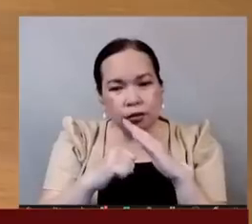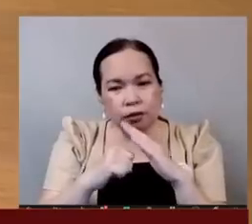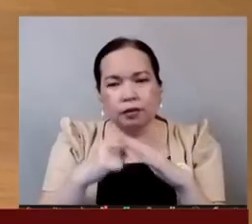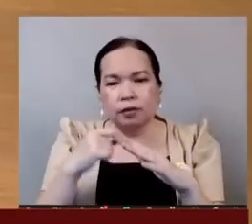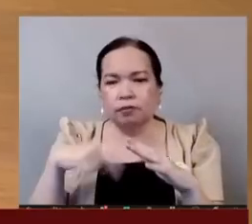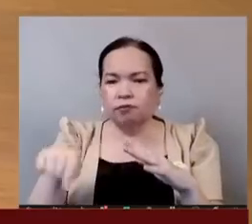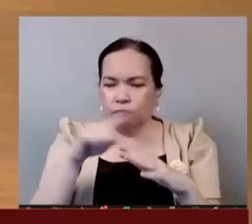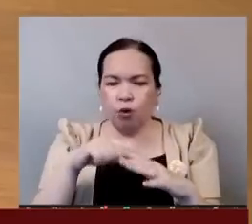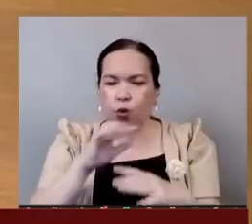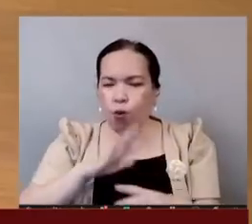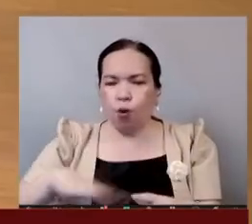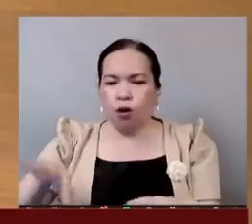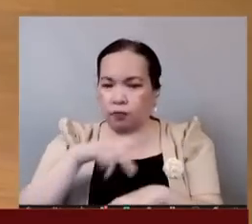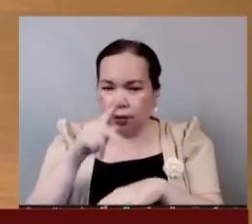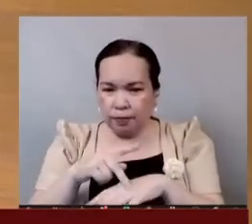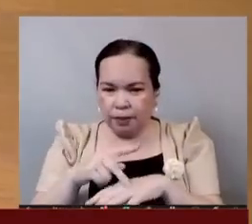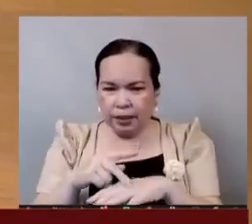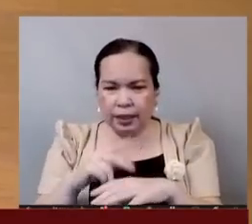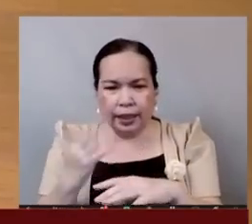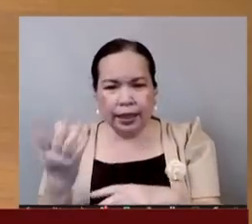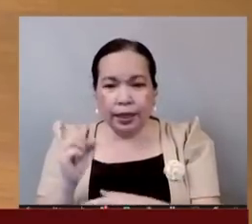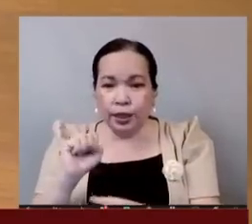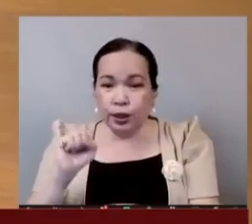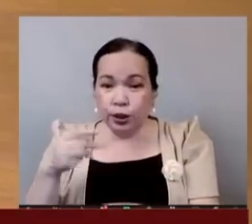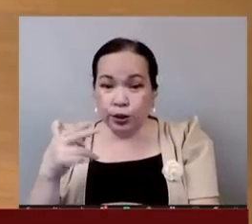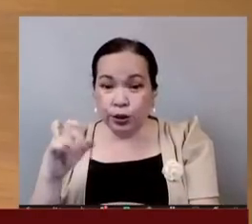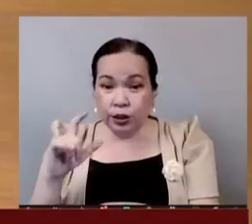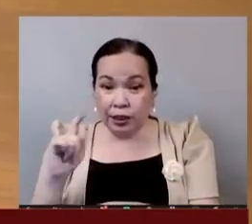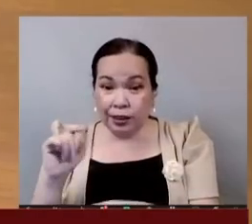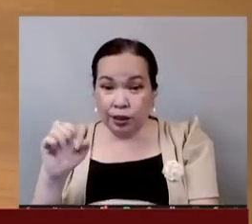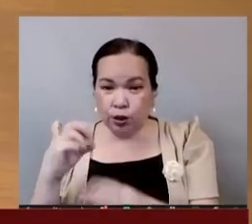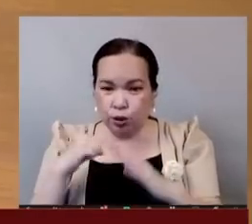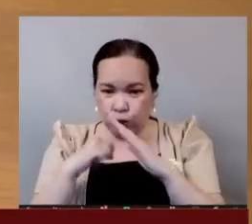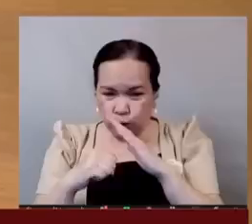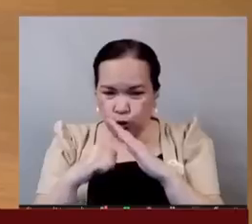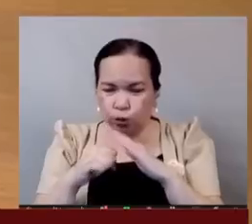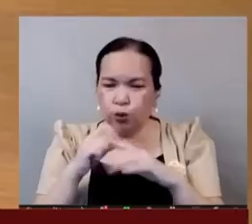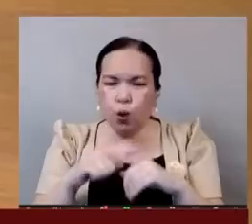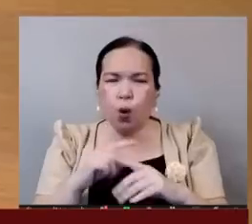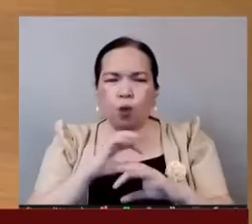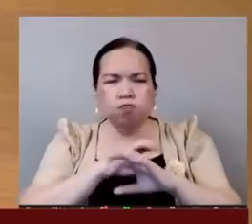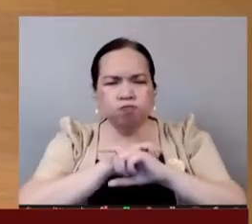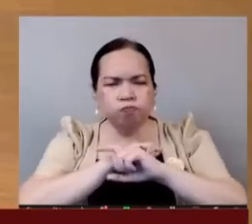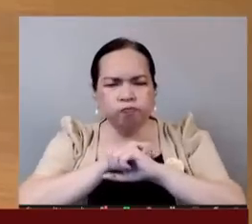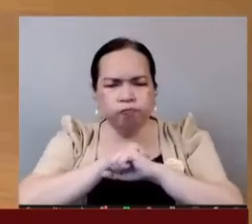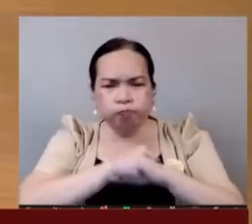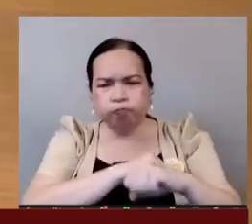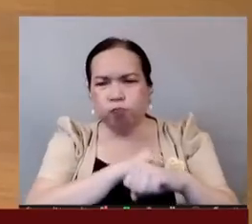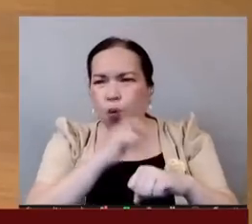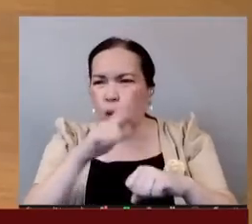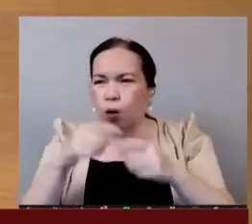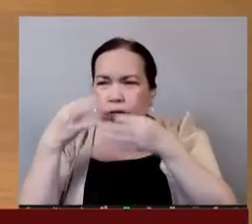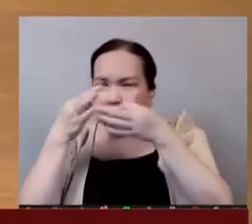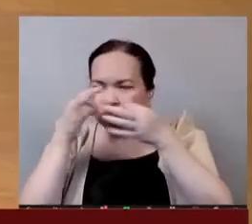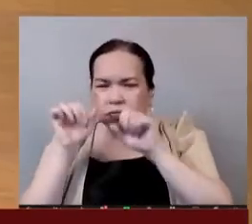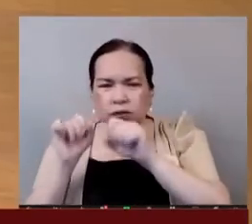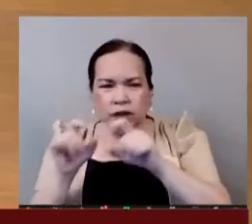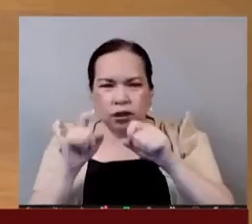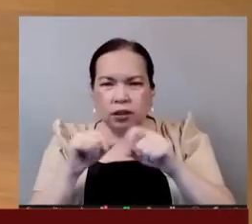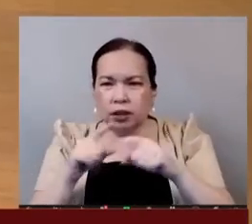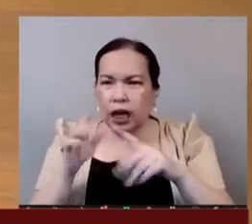We will relentlessly continue our fight against drug syndicates, shutting down their illegal